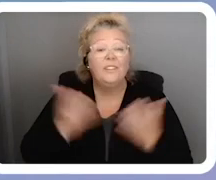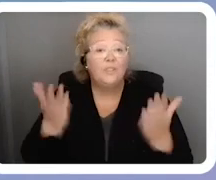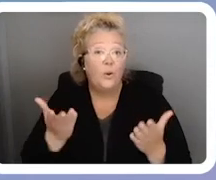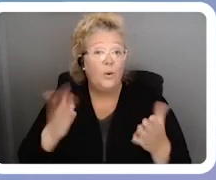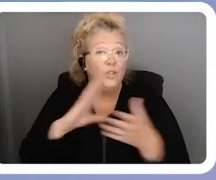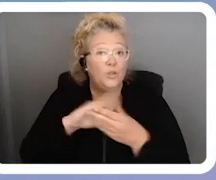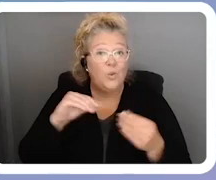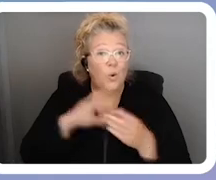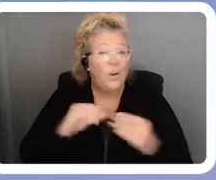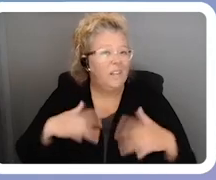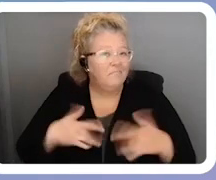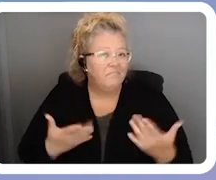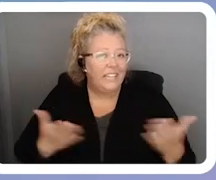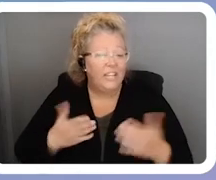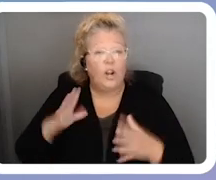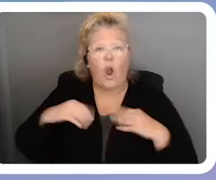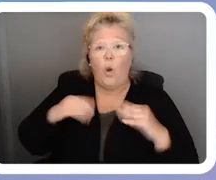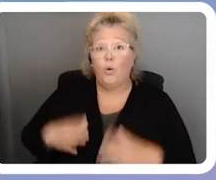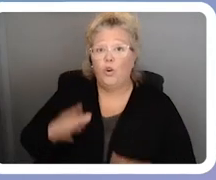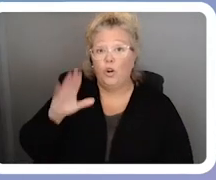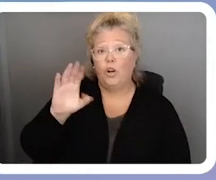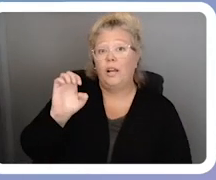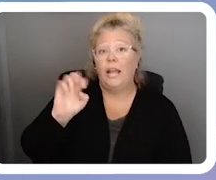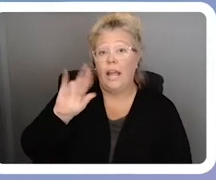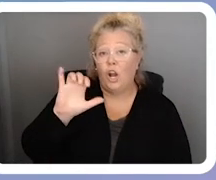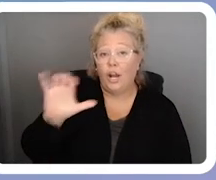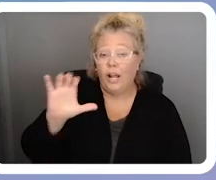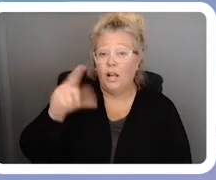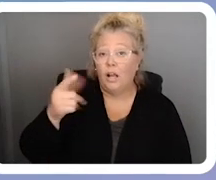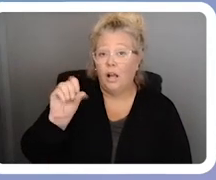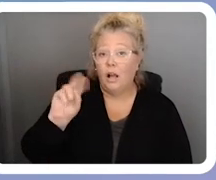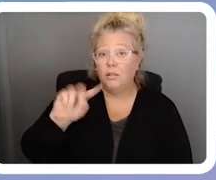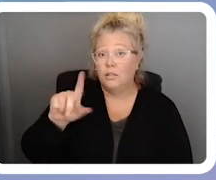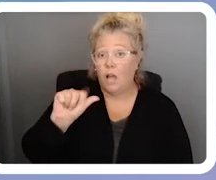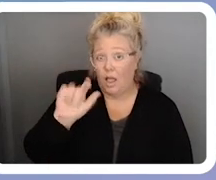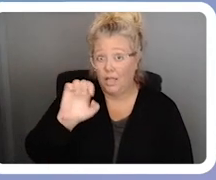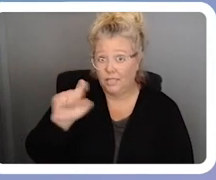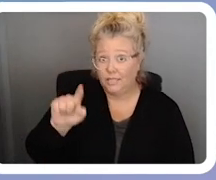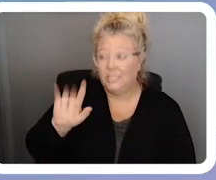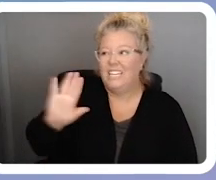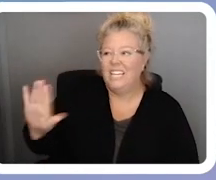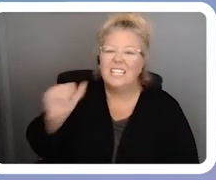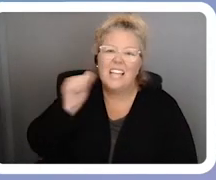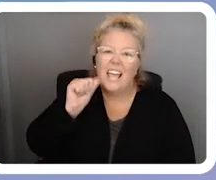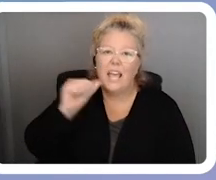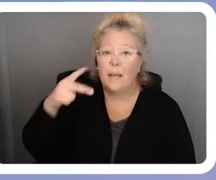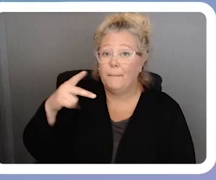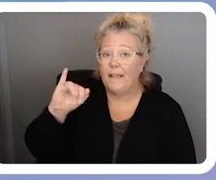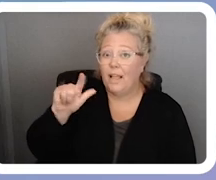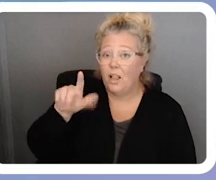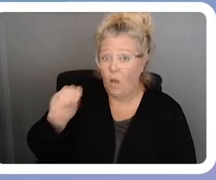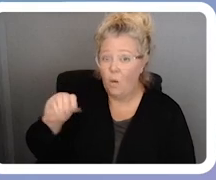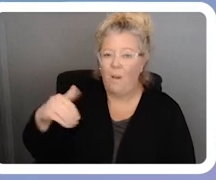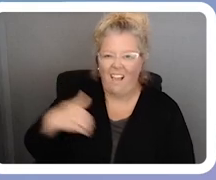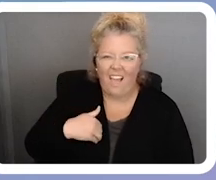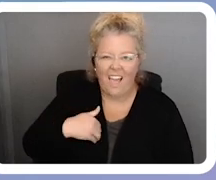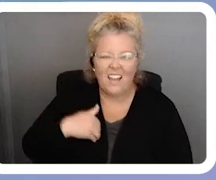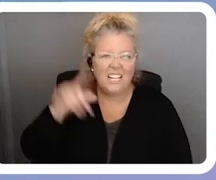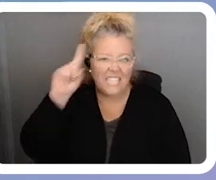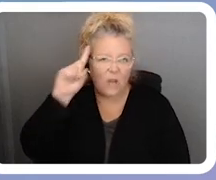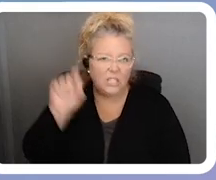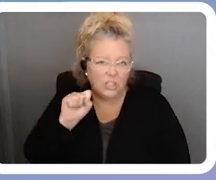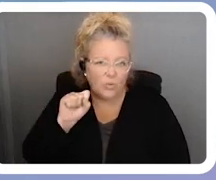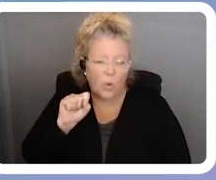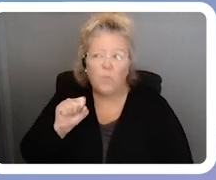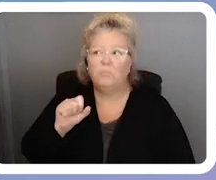So the story is our owner, Derek Gonzalez, his aunt, Pilo, had Down syndrome, and he was always inspired by her and everything that she did,